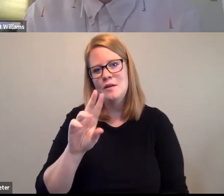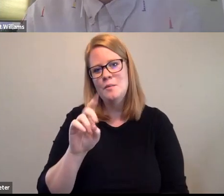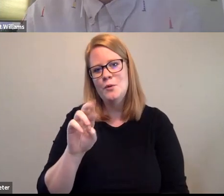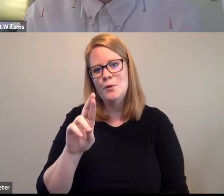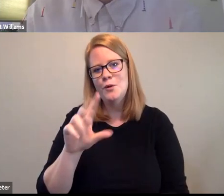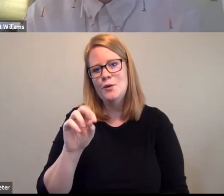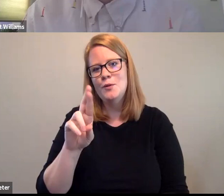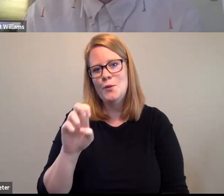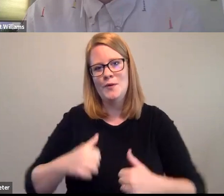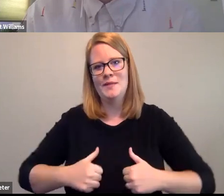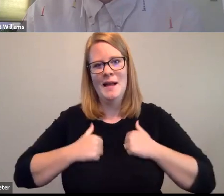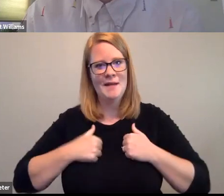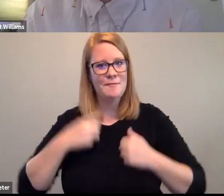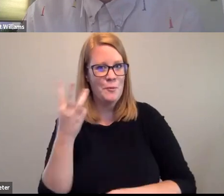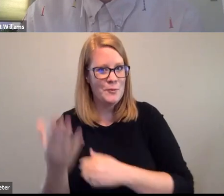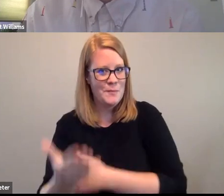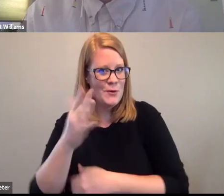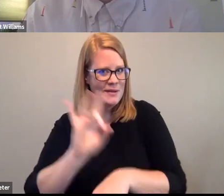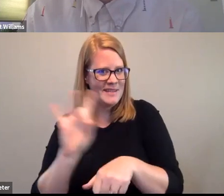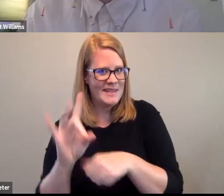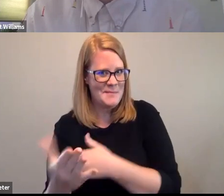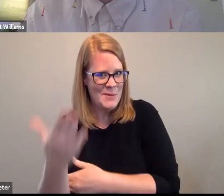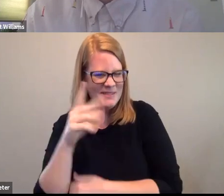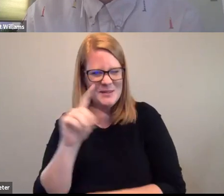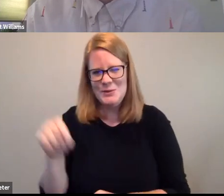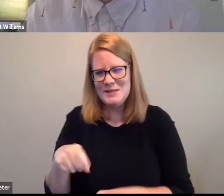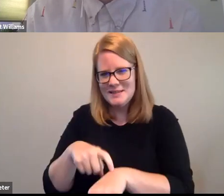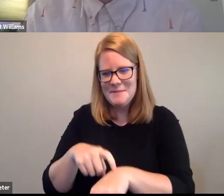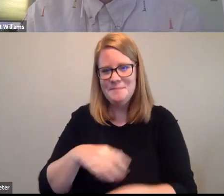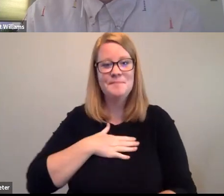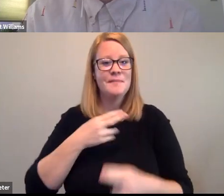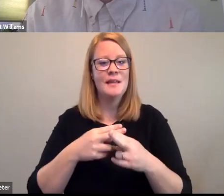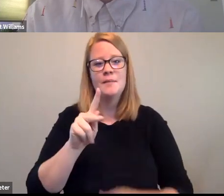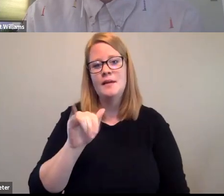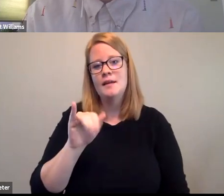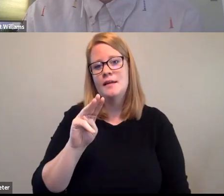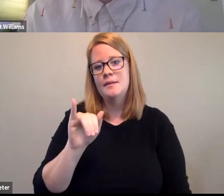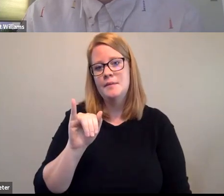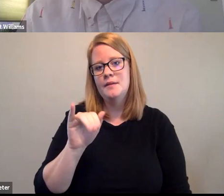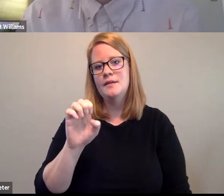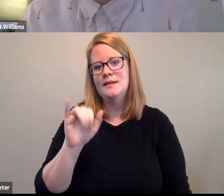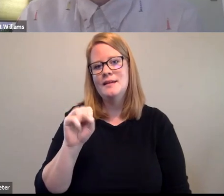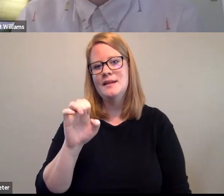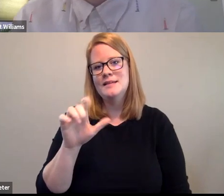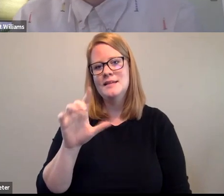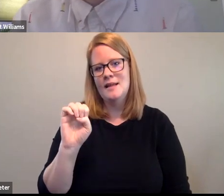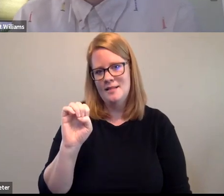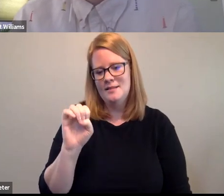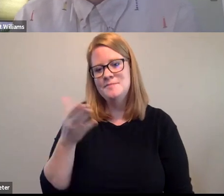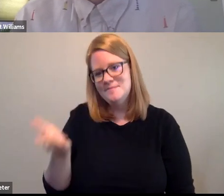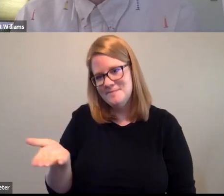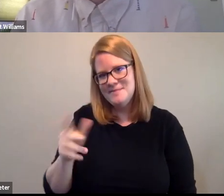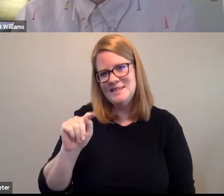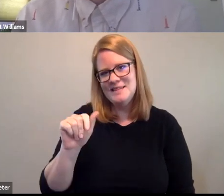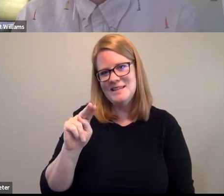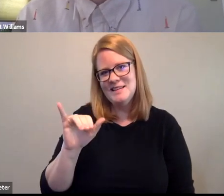8 a.m. Tucson time. And my name is Kimi Eisele, and I am here with Tanisha